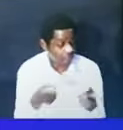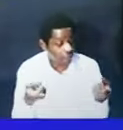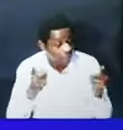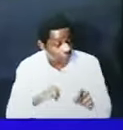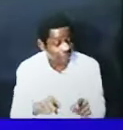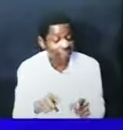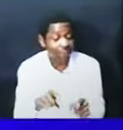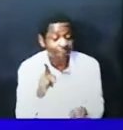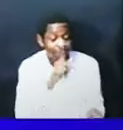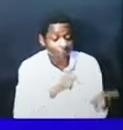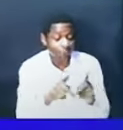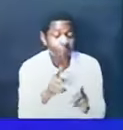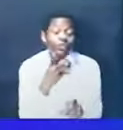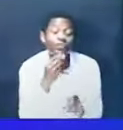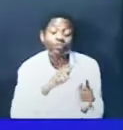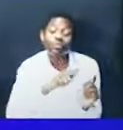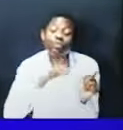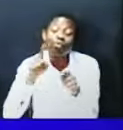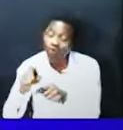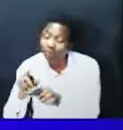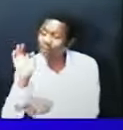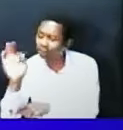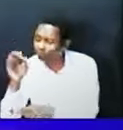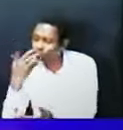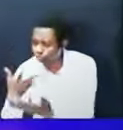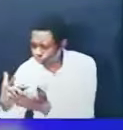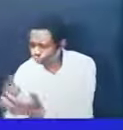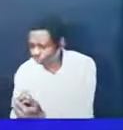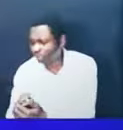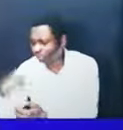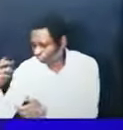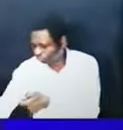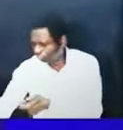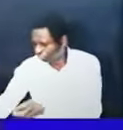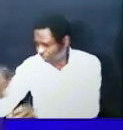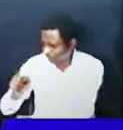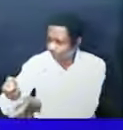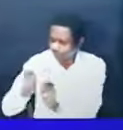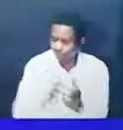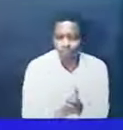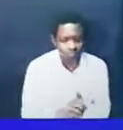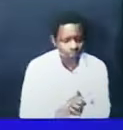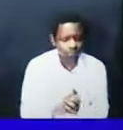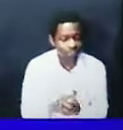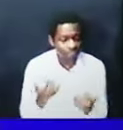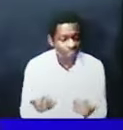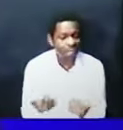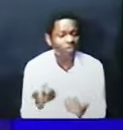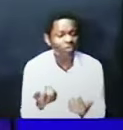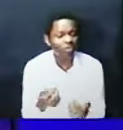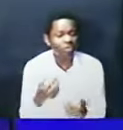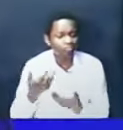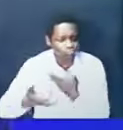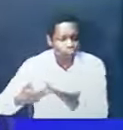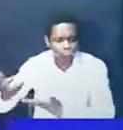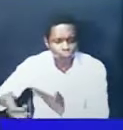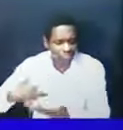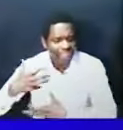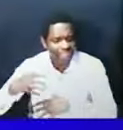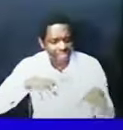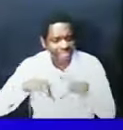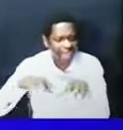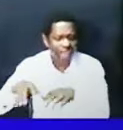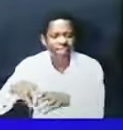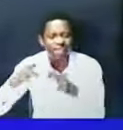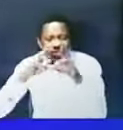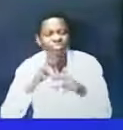Awurade Yesu Kristo ho asempa no ekyere Helafo. Then let's look at the results. Afi mo me hwe nsusu anso e de ba. The Lord's hand